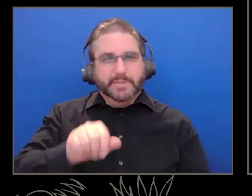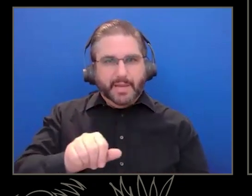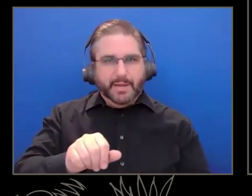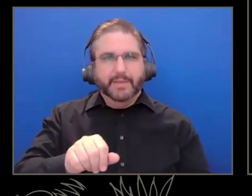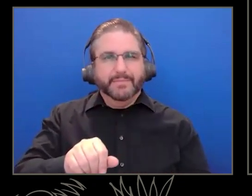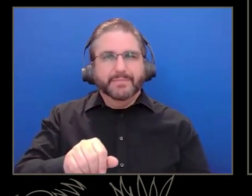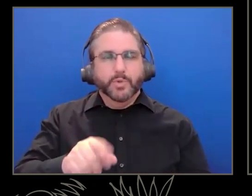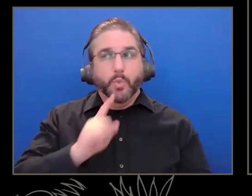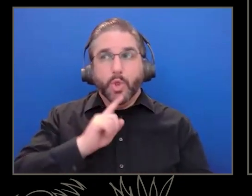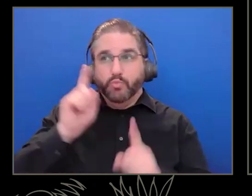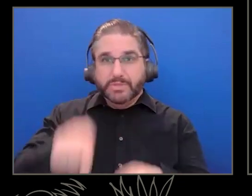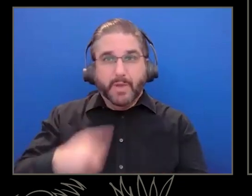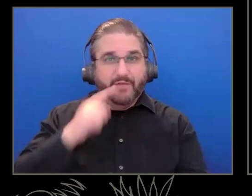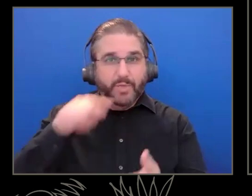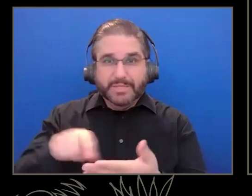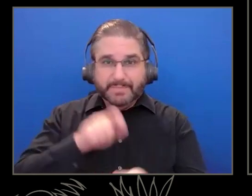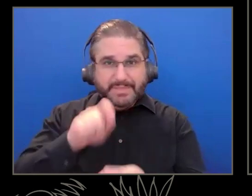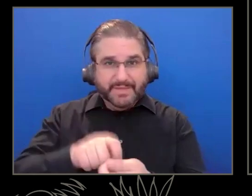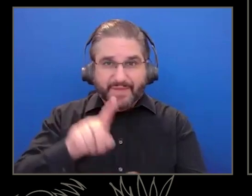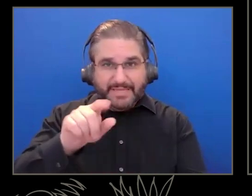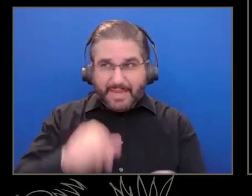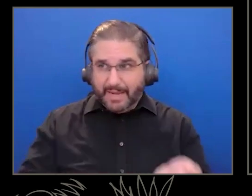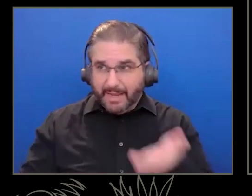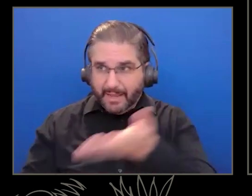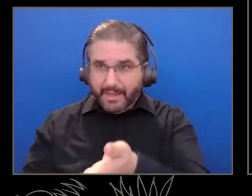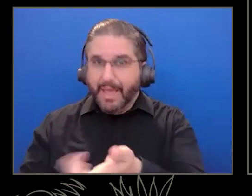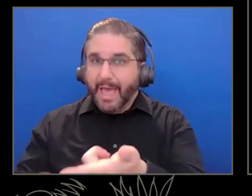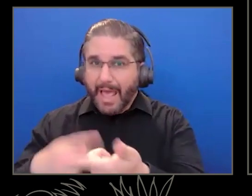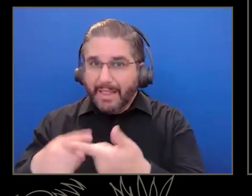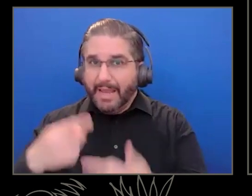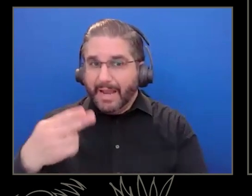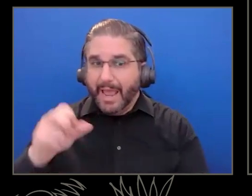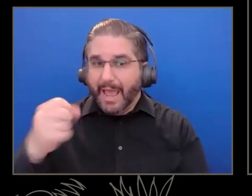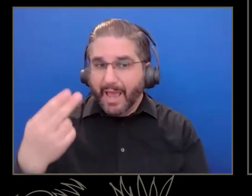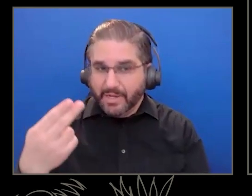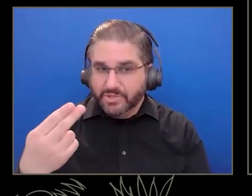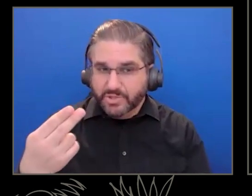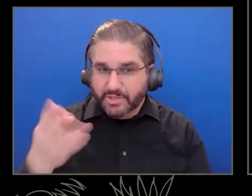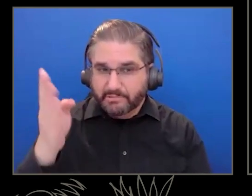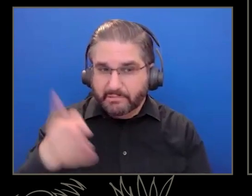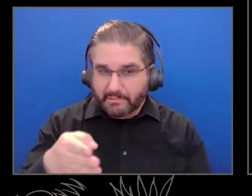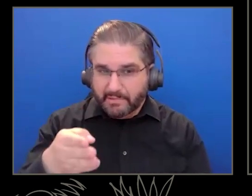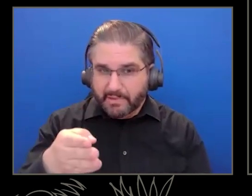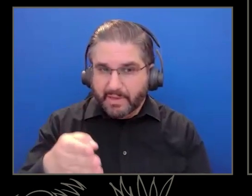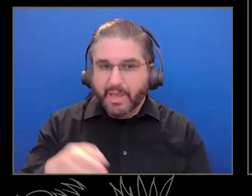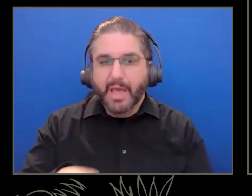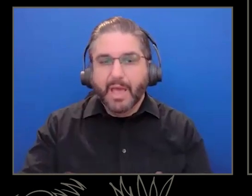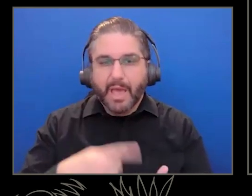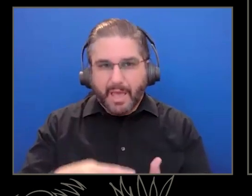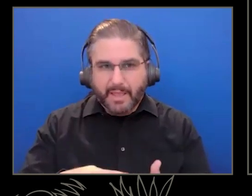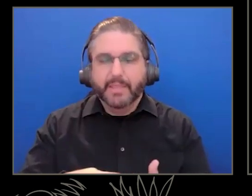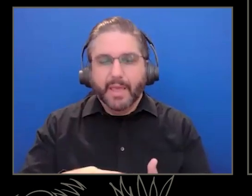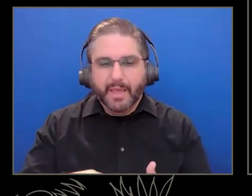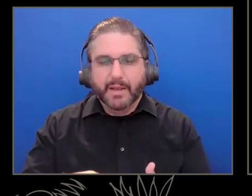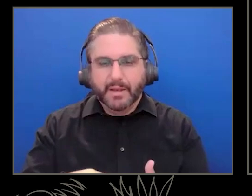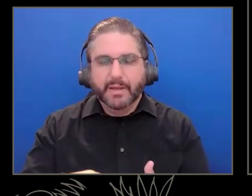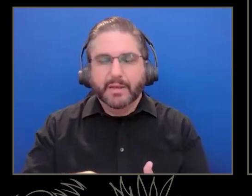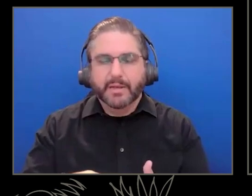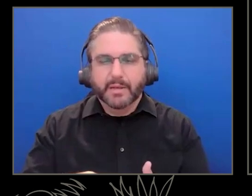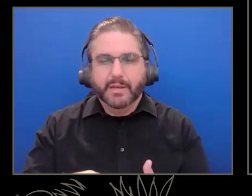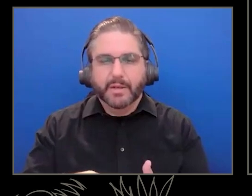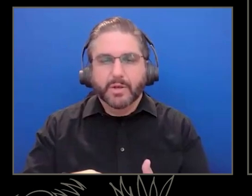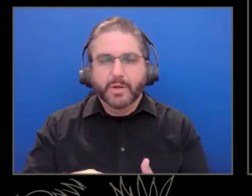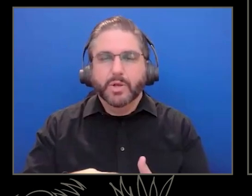specific piece of data, it hashes that specific piece of data, and it stores that hash alongside the original